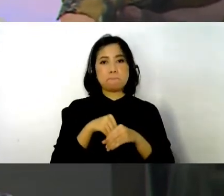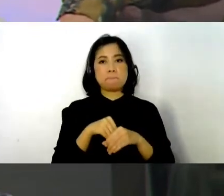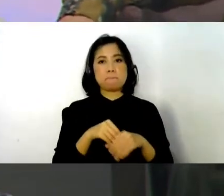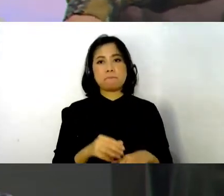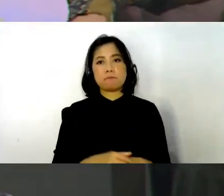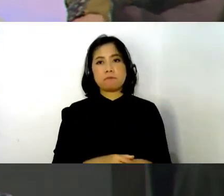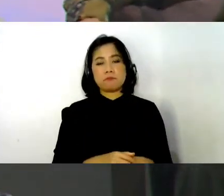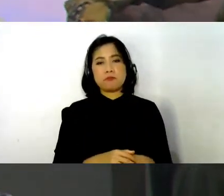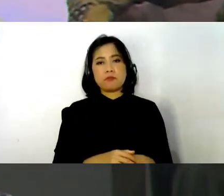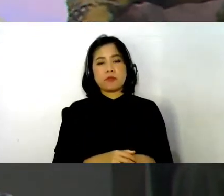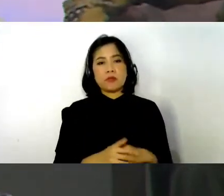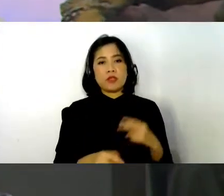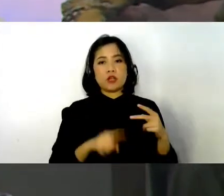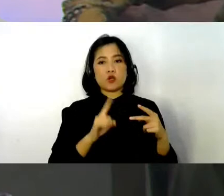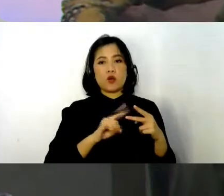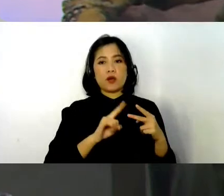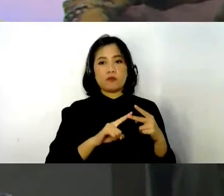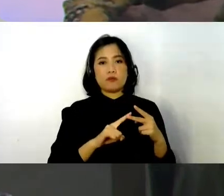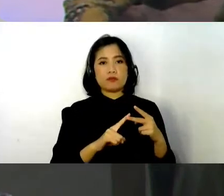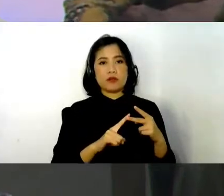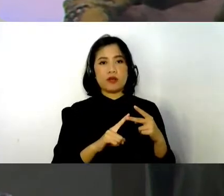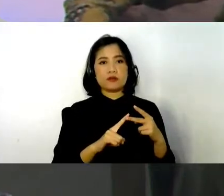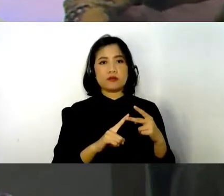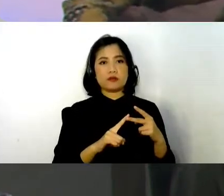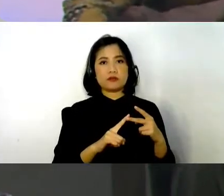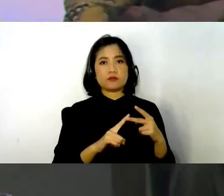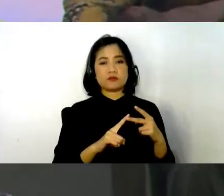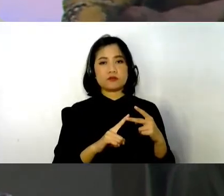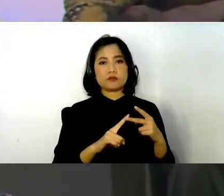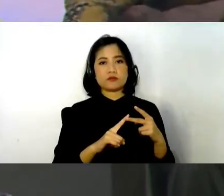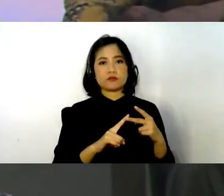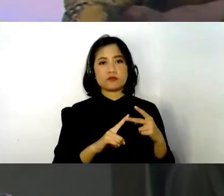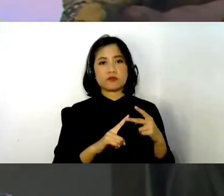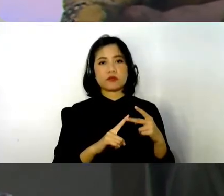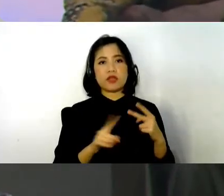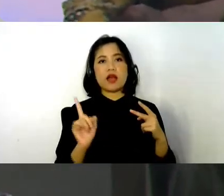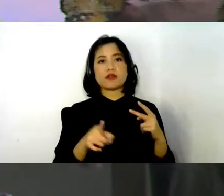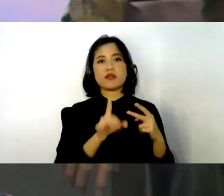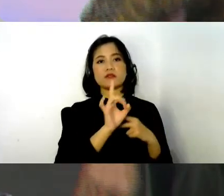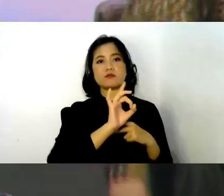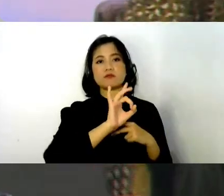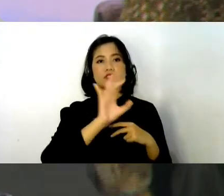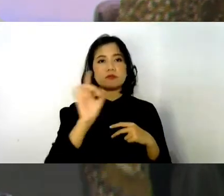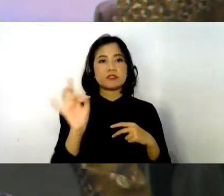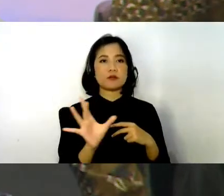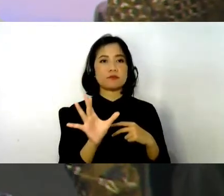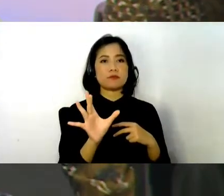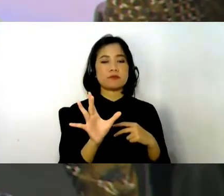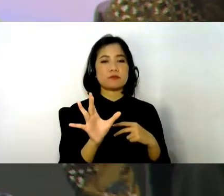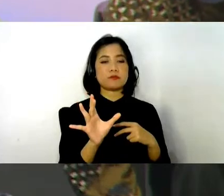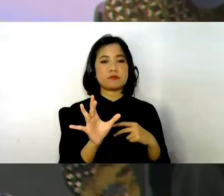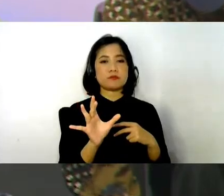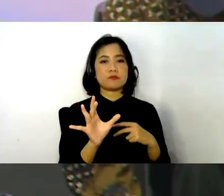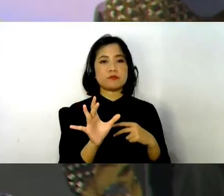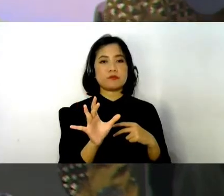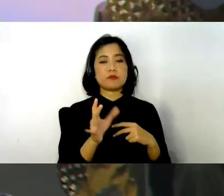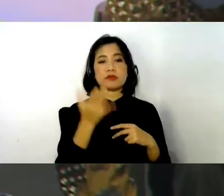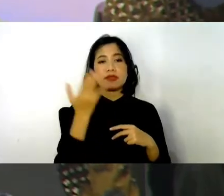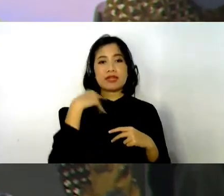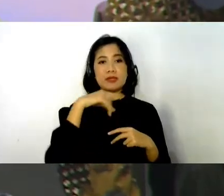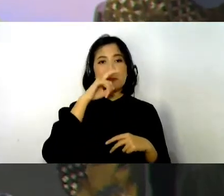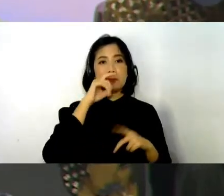course, why cannot you take, why don't you take, I mean, why you are so eager to be bupati,